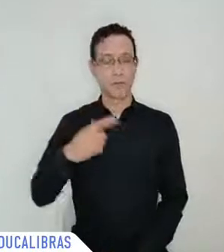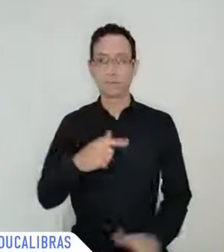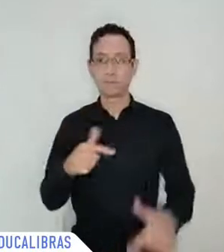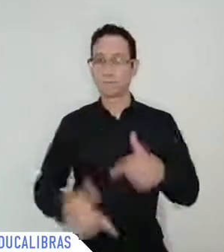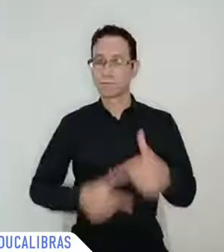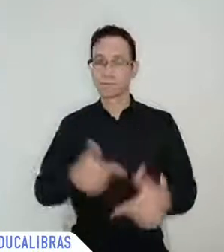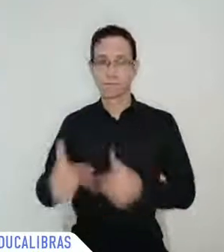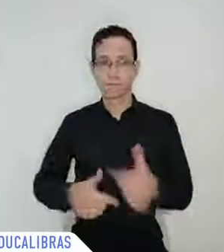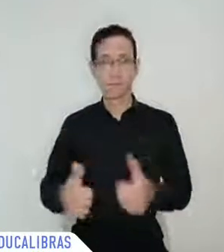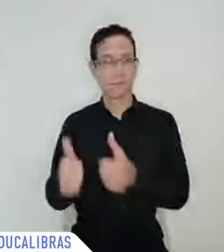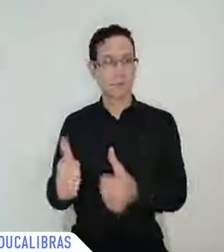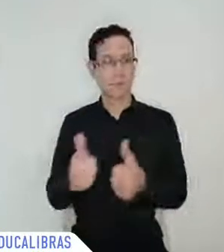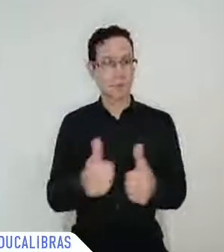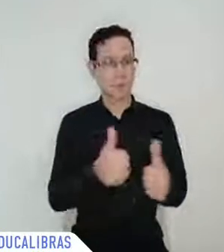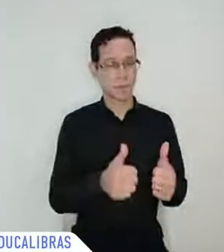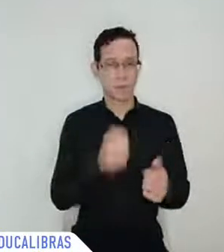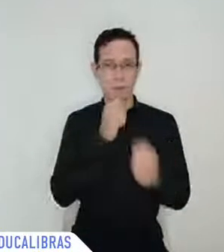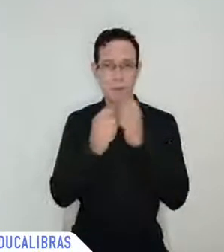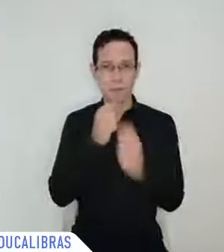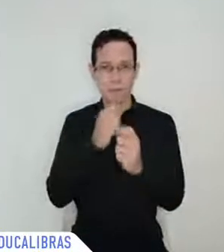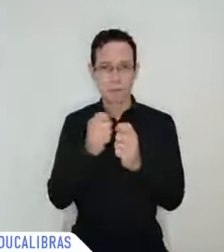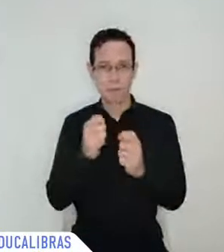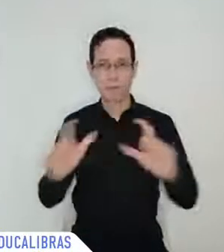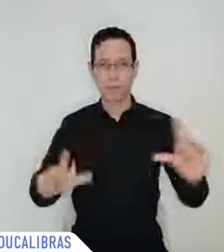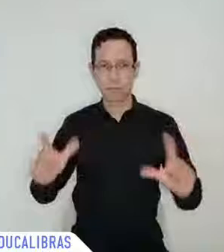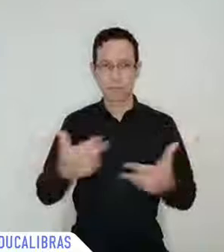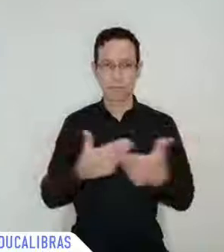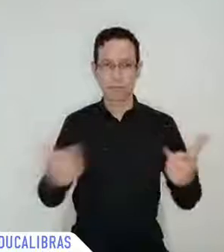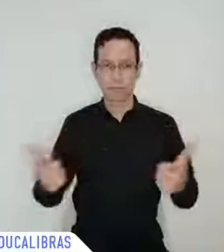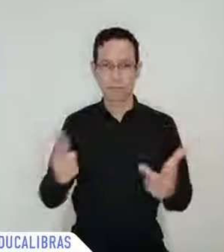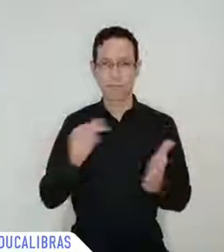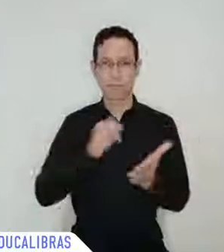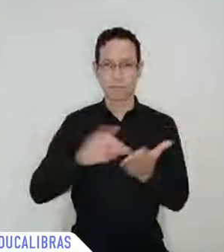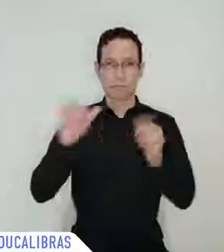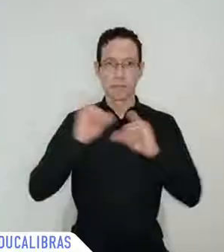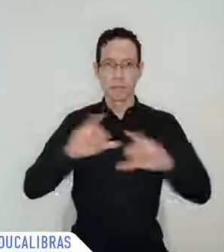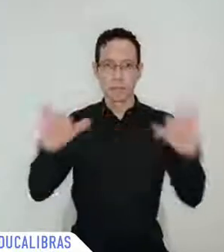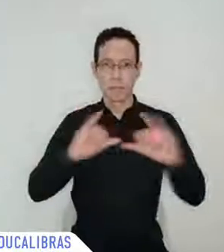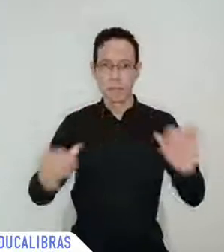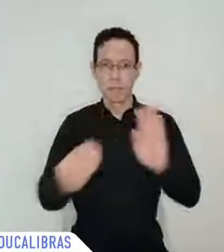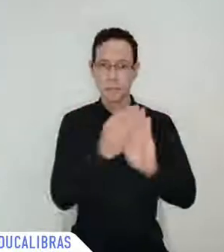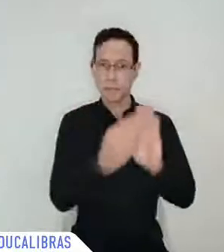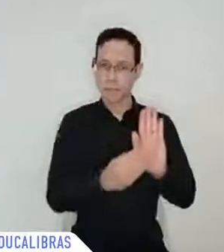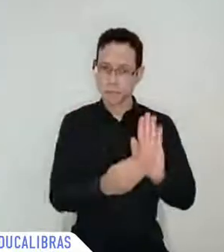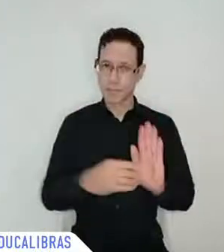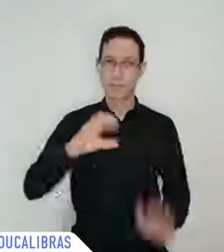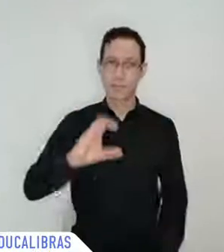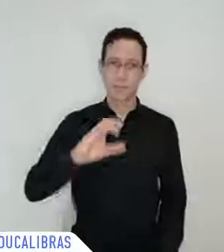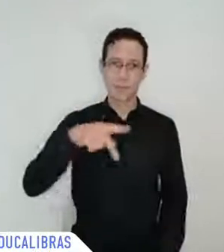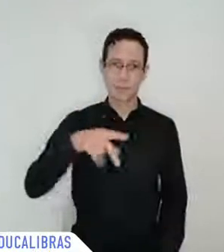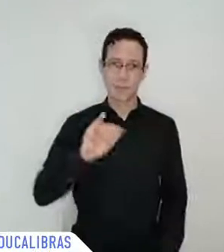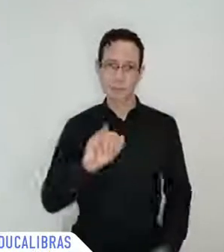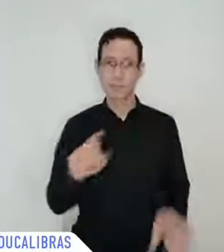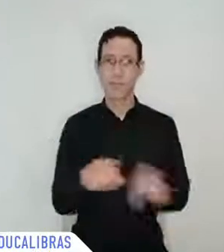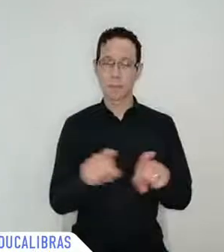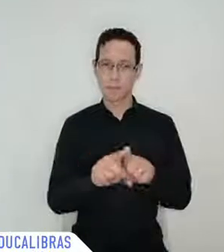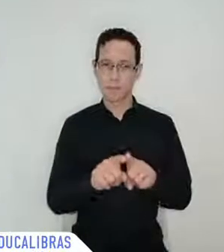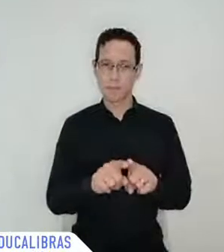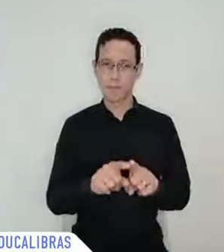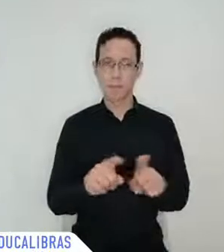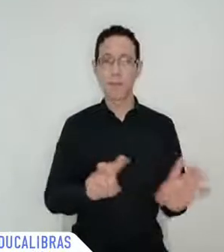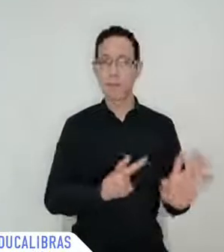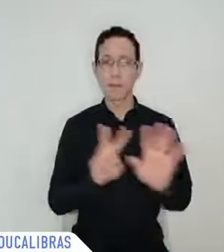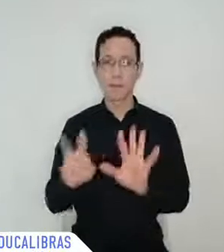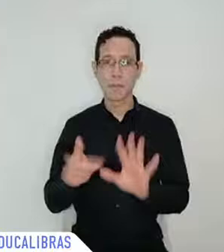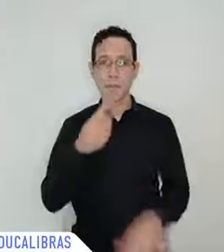has existed for a long time, but that was doing a very good reporting work, even following